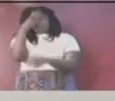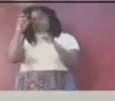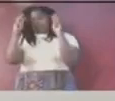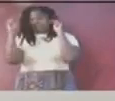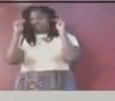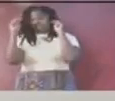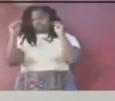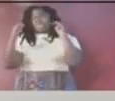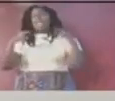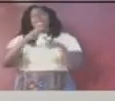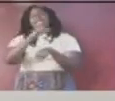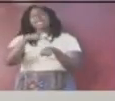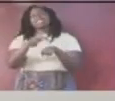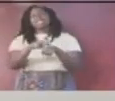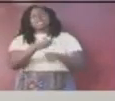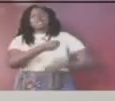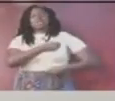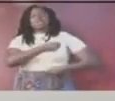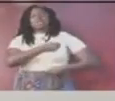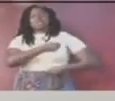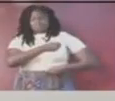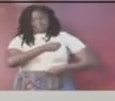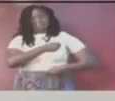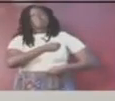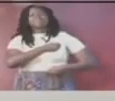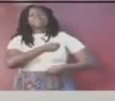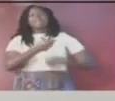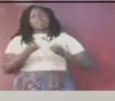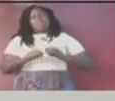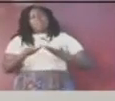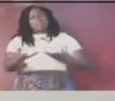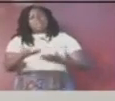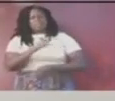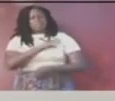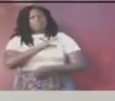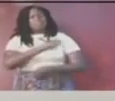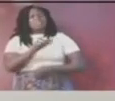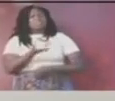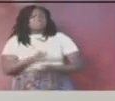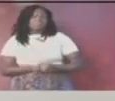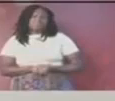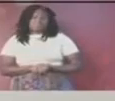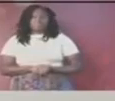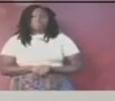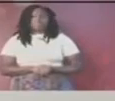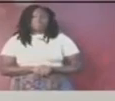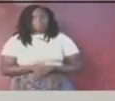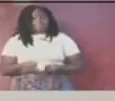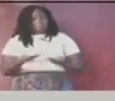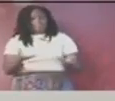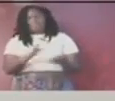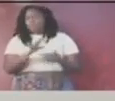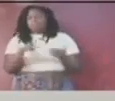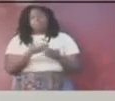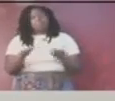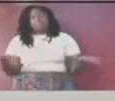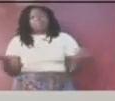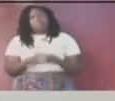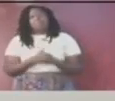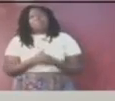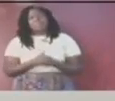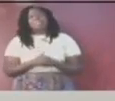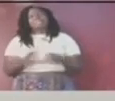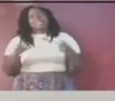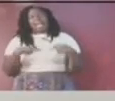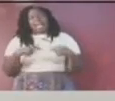National Security for them to administer using their medical personnel. You would have seen